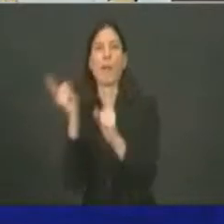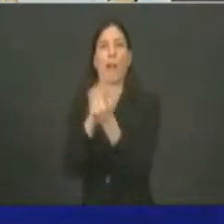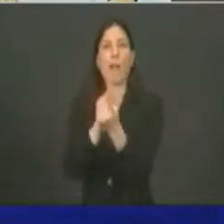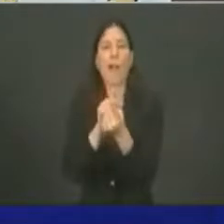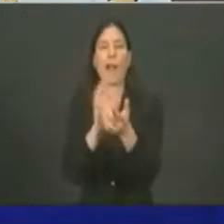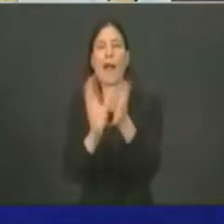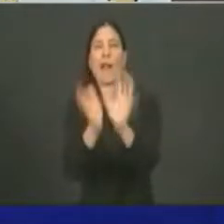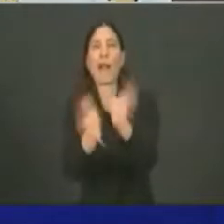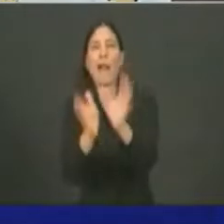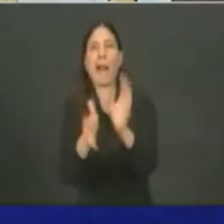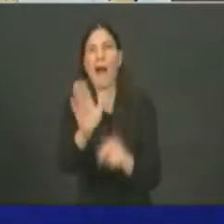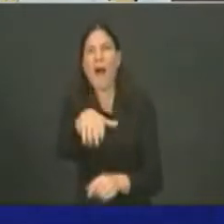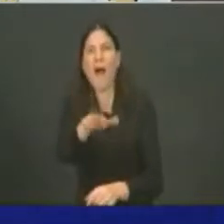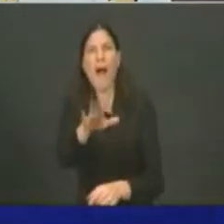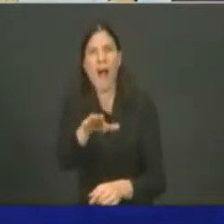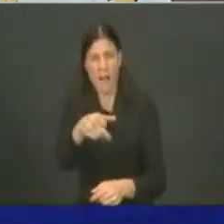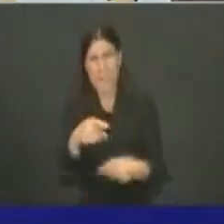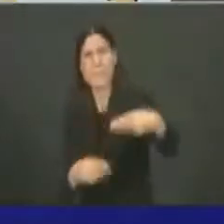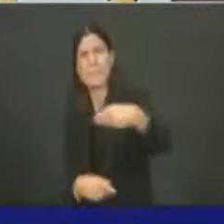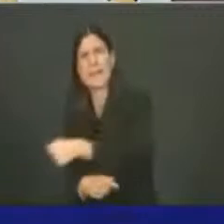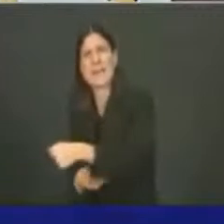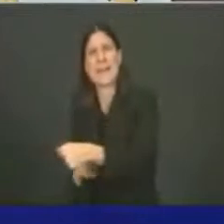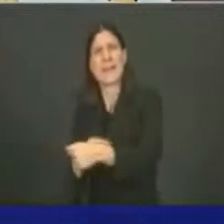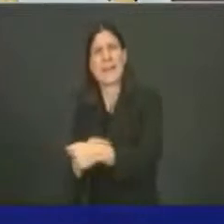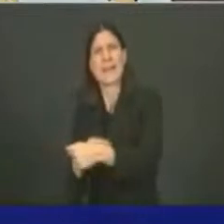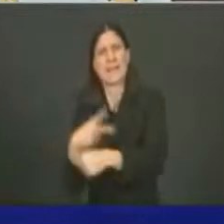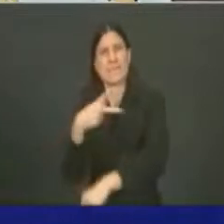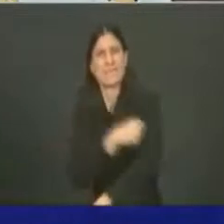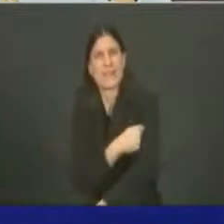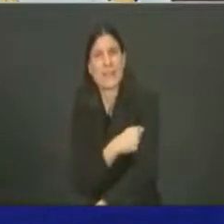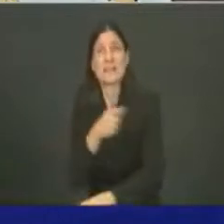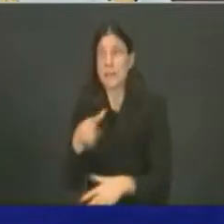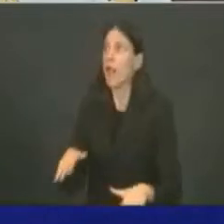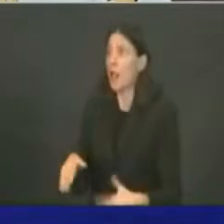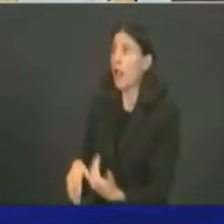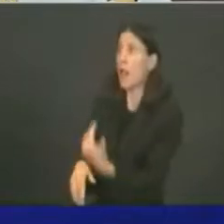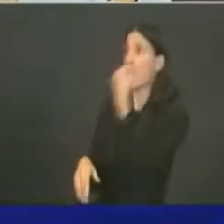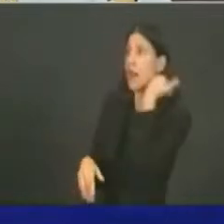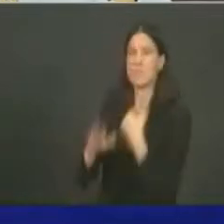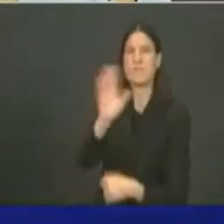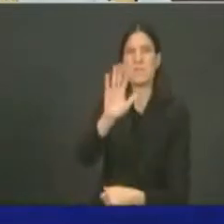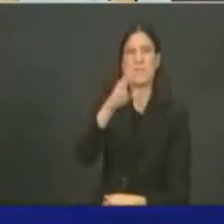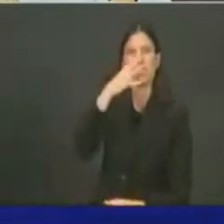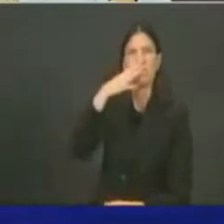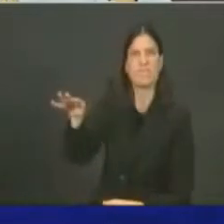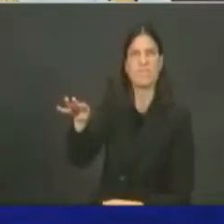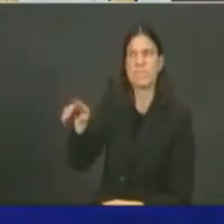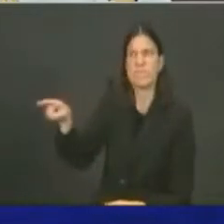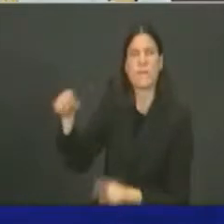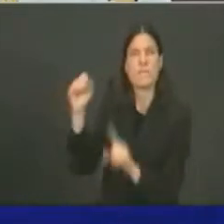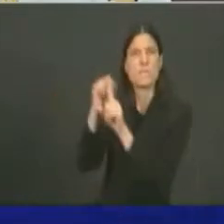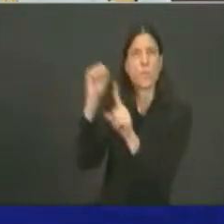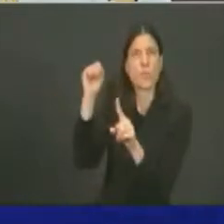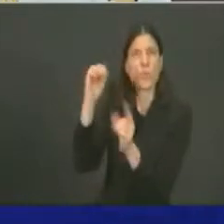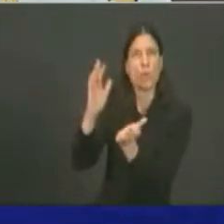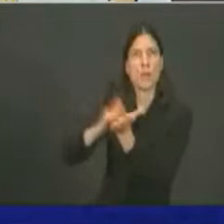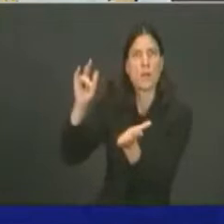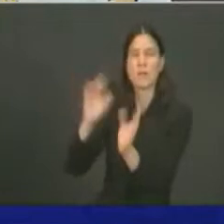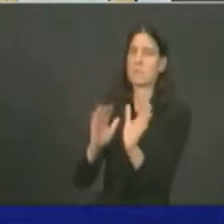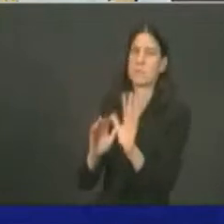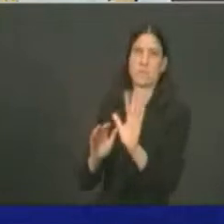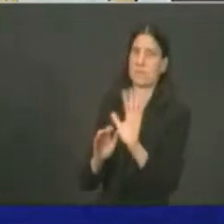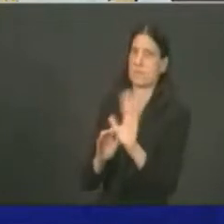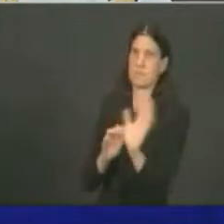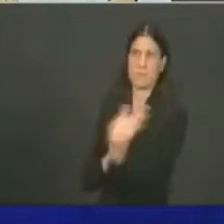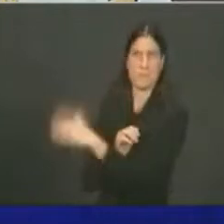pay for vaccine out of pocket, and there is no list to get on to get vaccinated. If someone